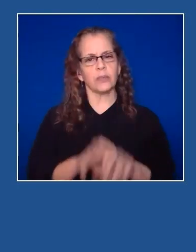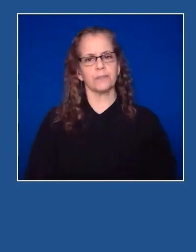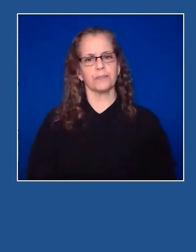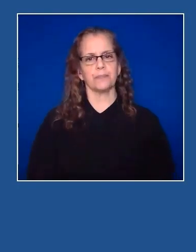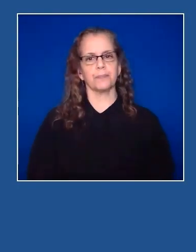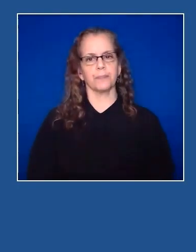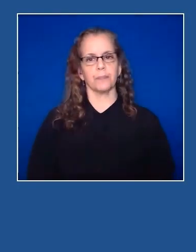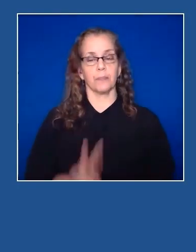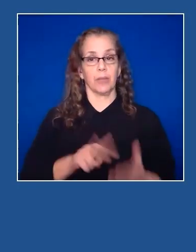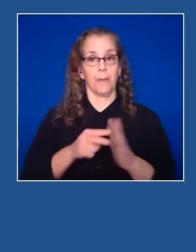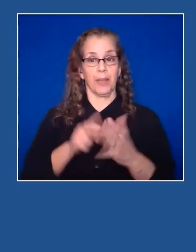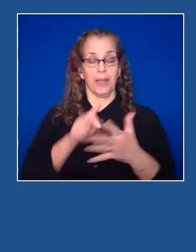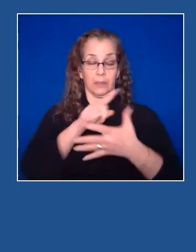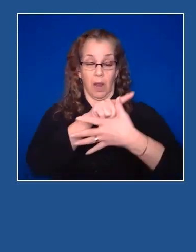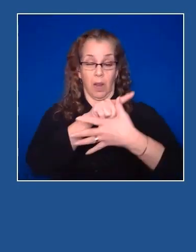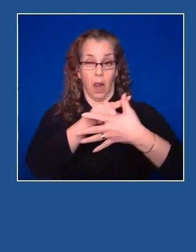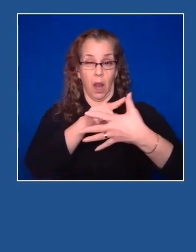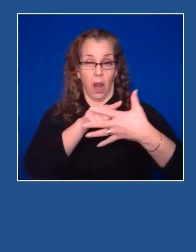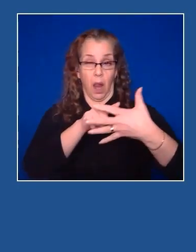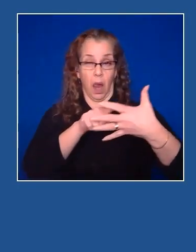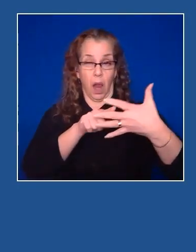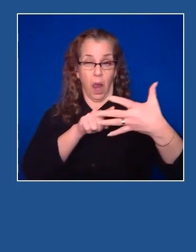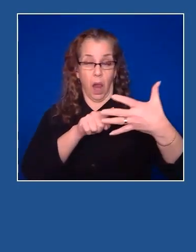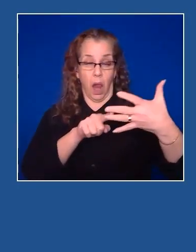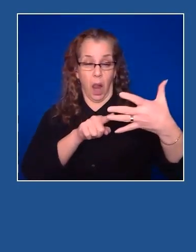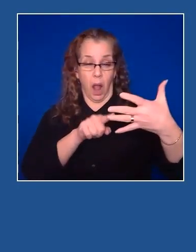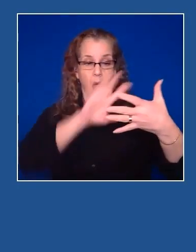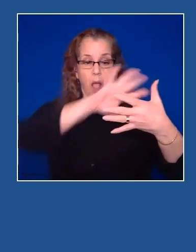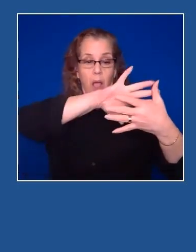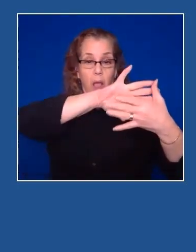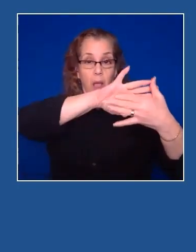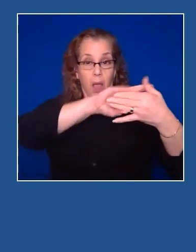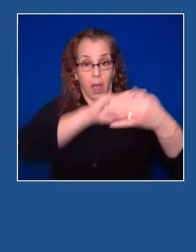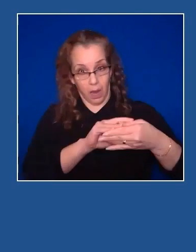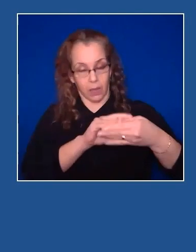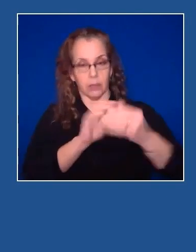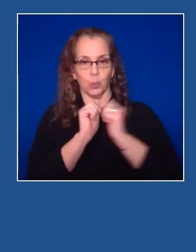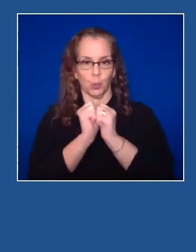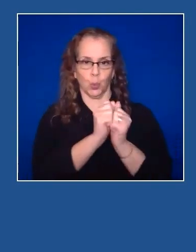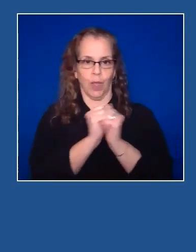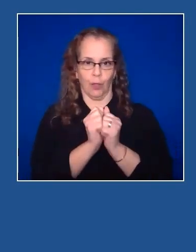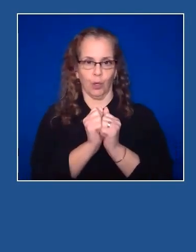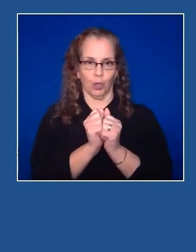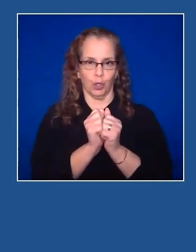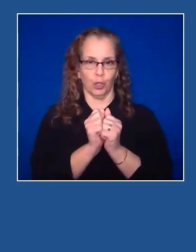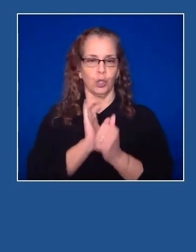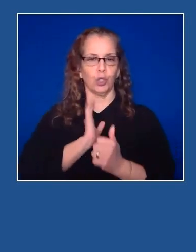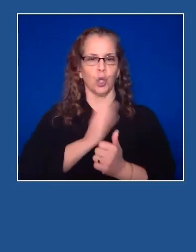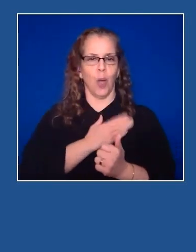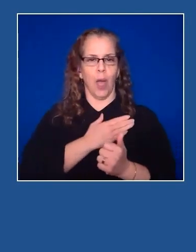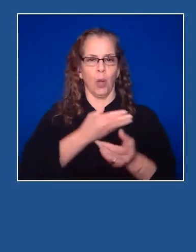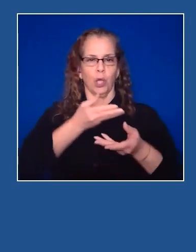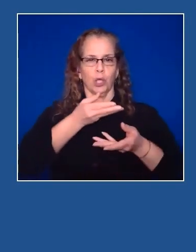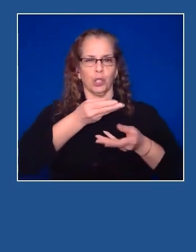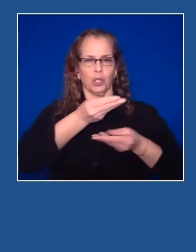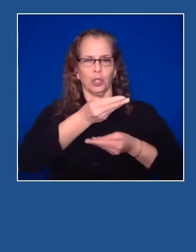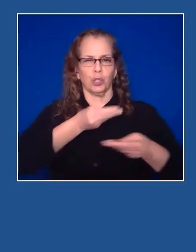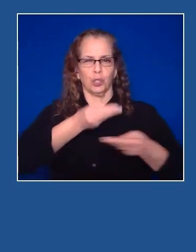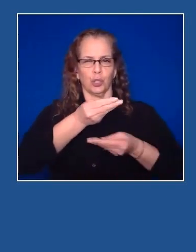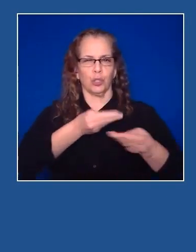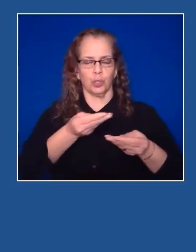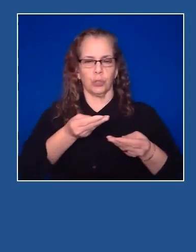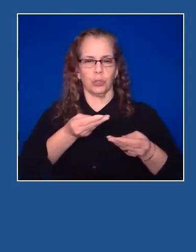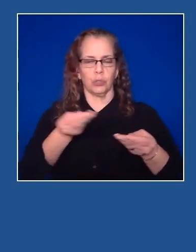things we've talked about and then putting it all together. All right. So our transactional model, this is a big word, transaction. That just means